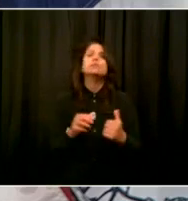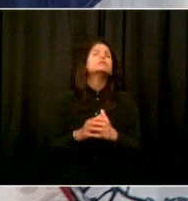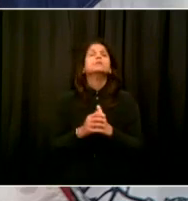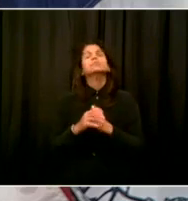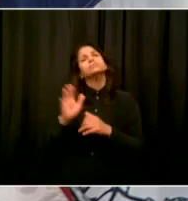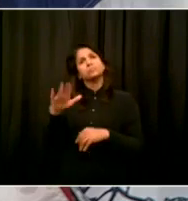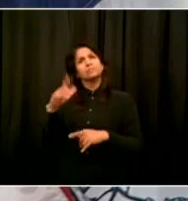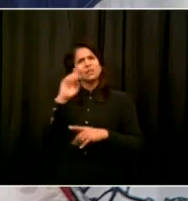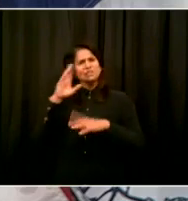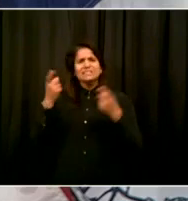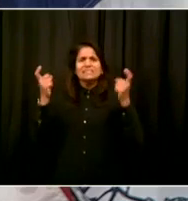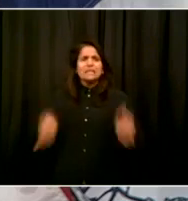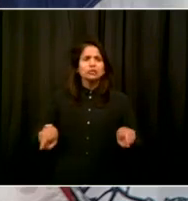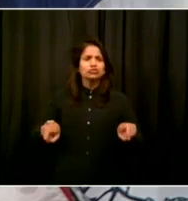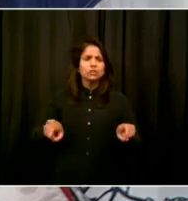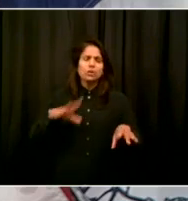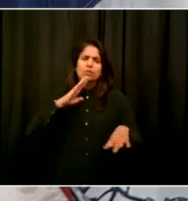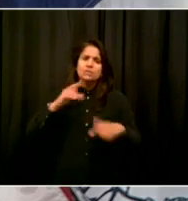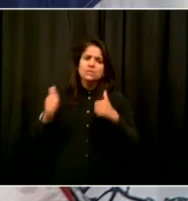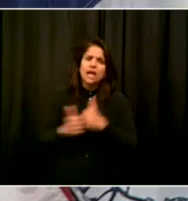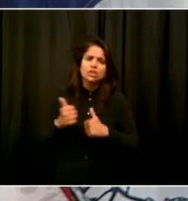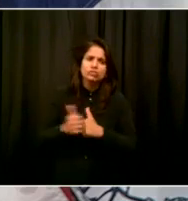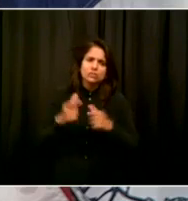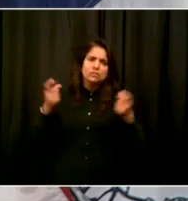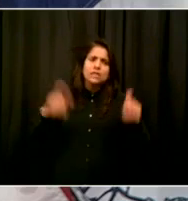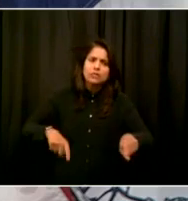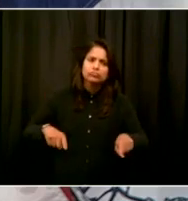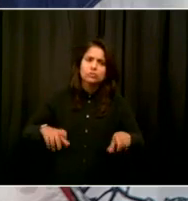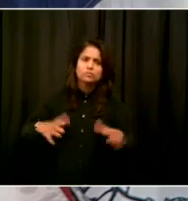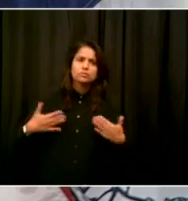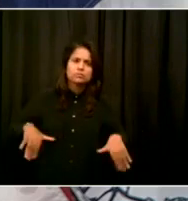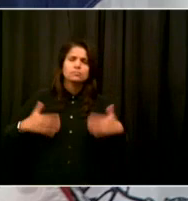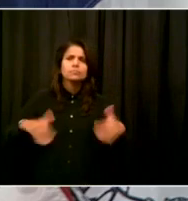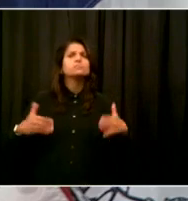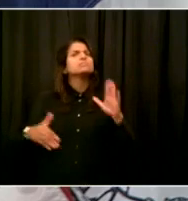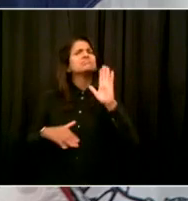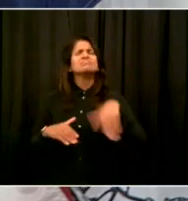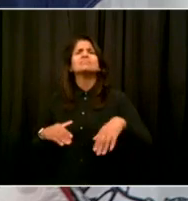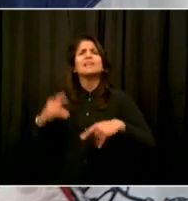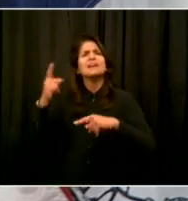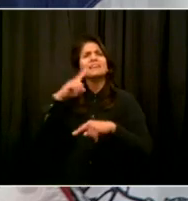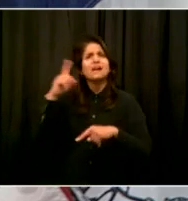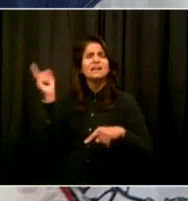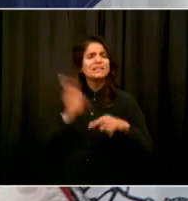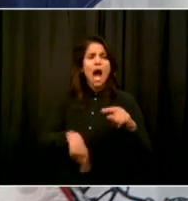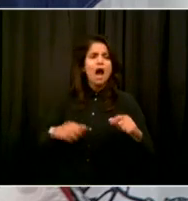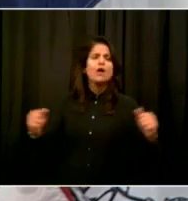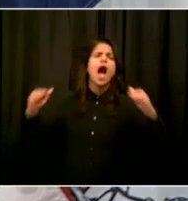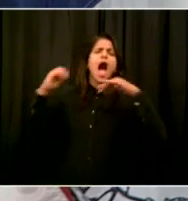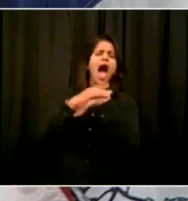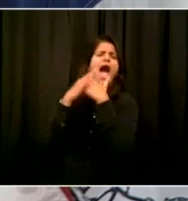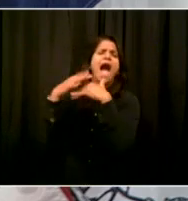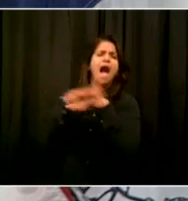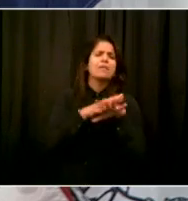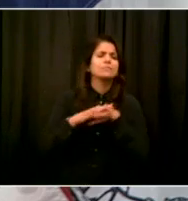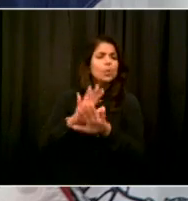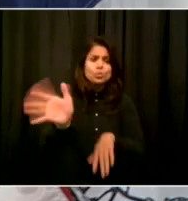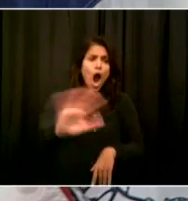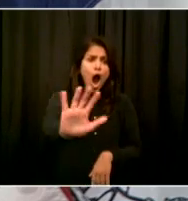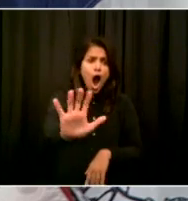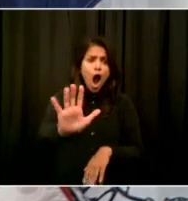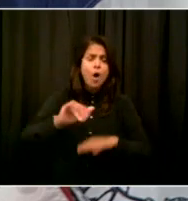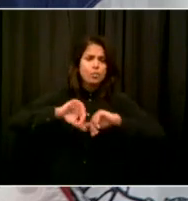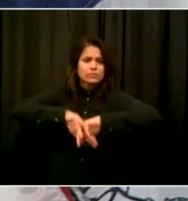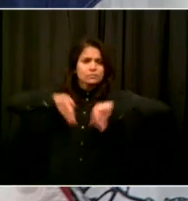we have to change our habits. We cannot take the risk of going back to larger shutdowns of our city, our economy, more and more restrictions.